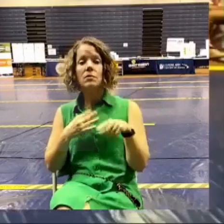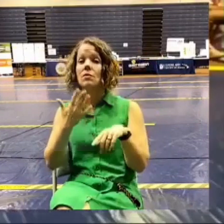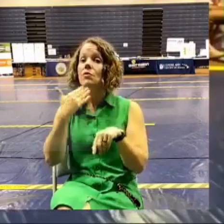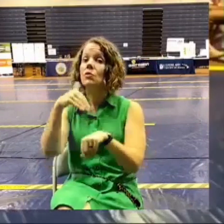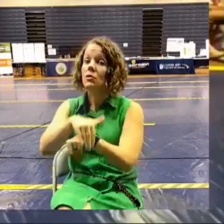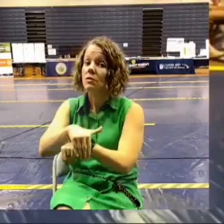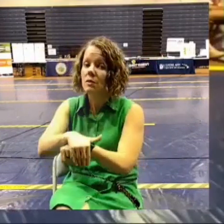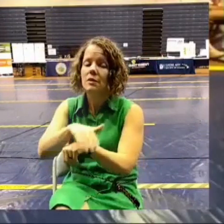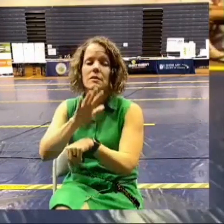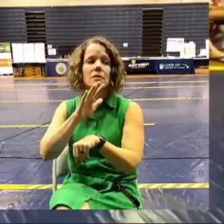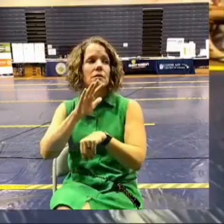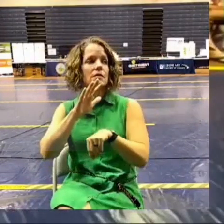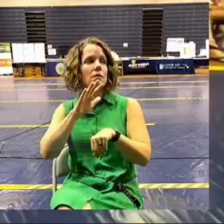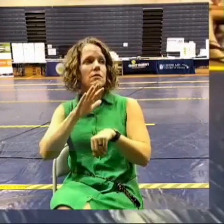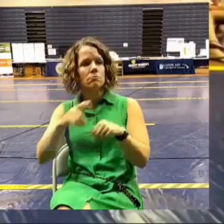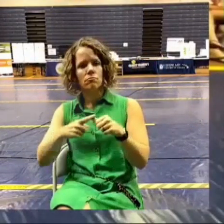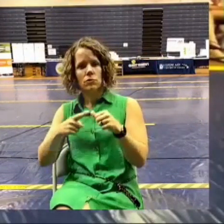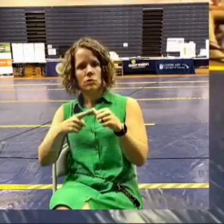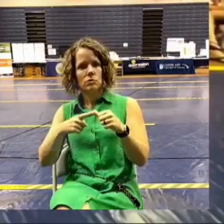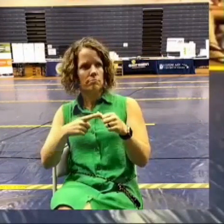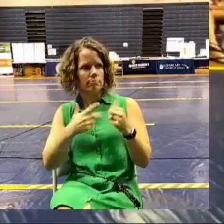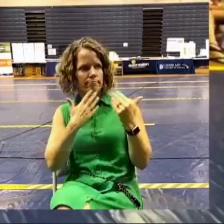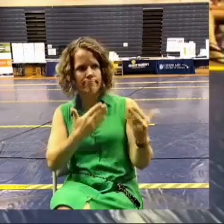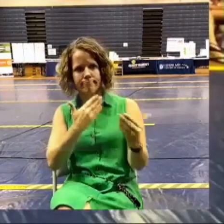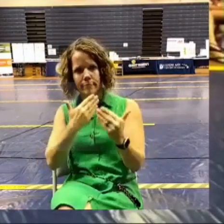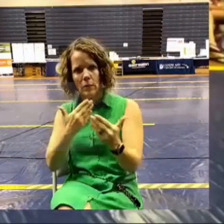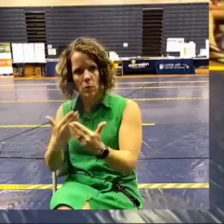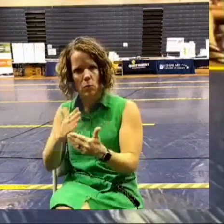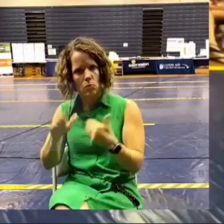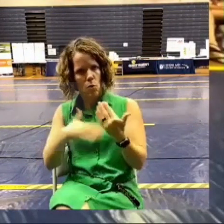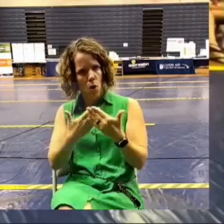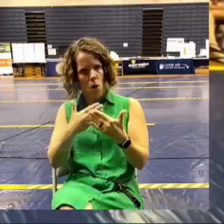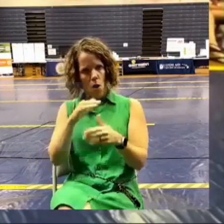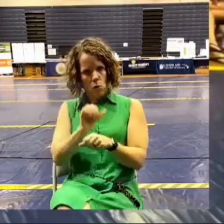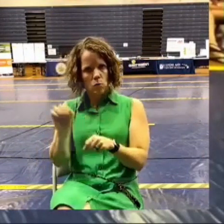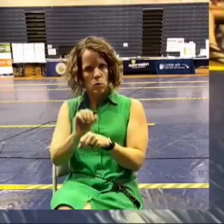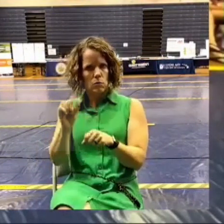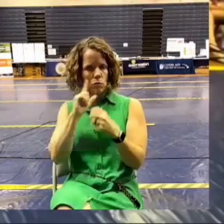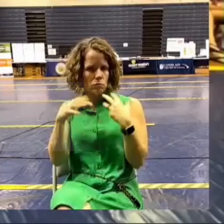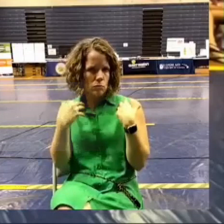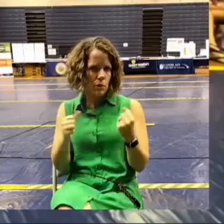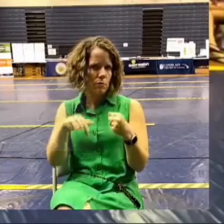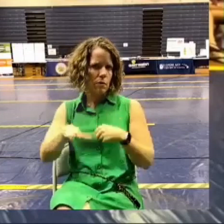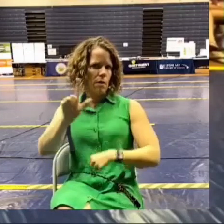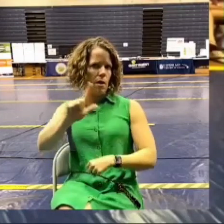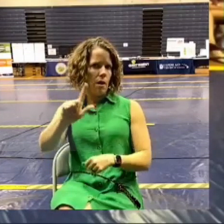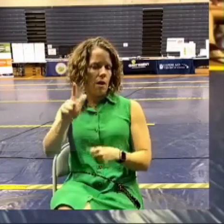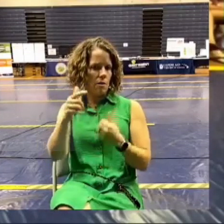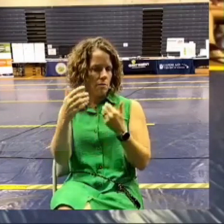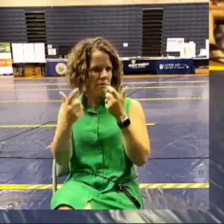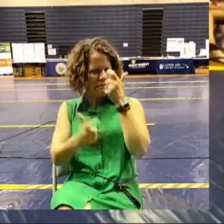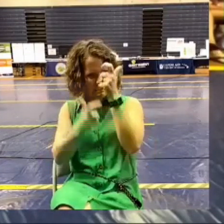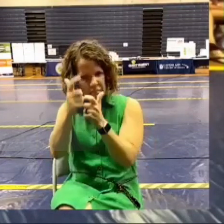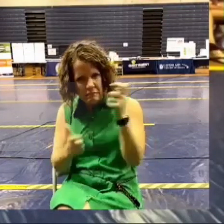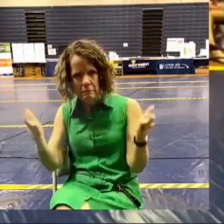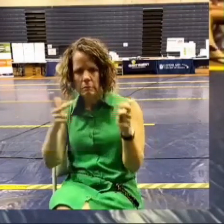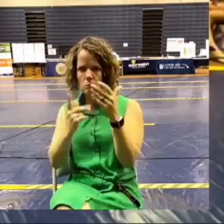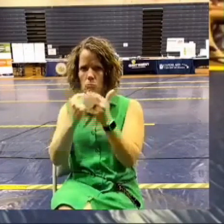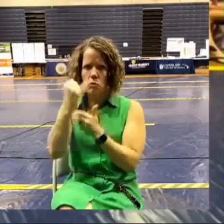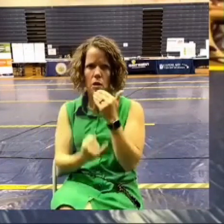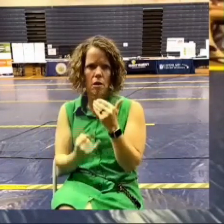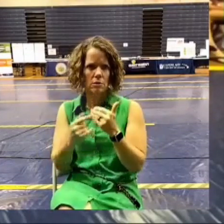Good evening, everybody. And first off, thank everybody that is working for the recovery of Lahaina. It's unbelievable,